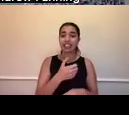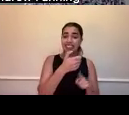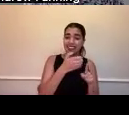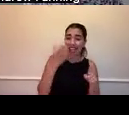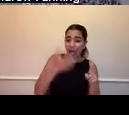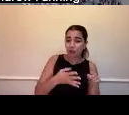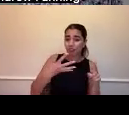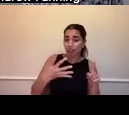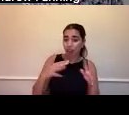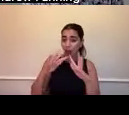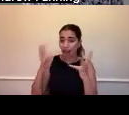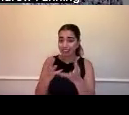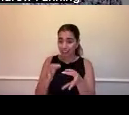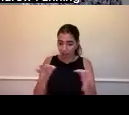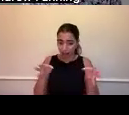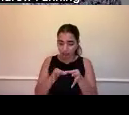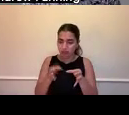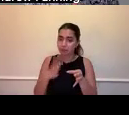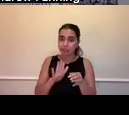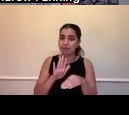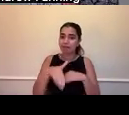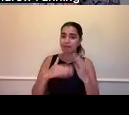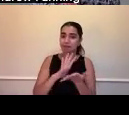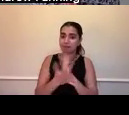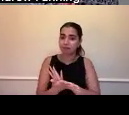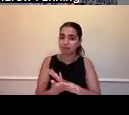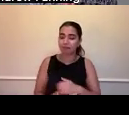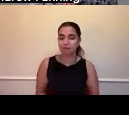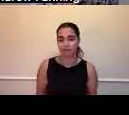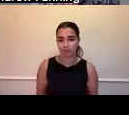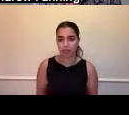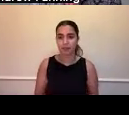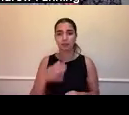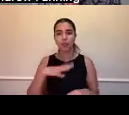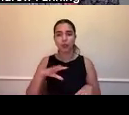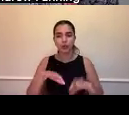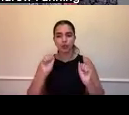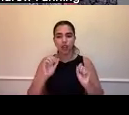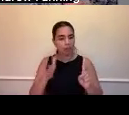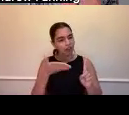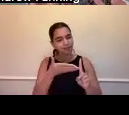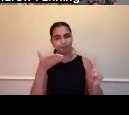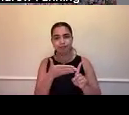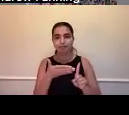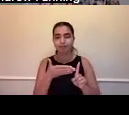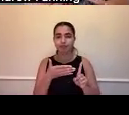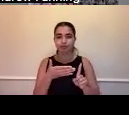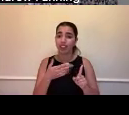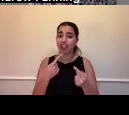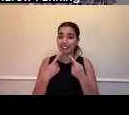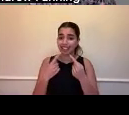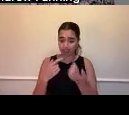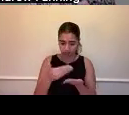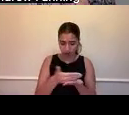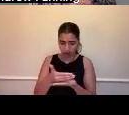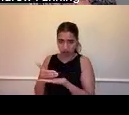been transgressed. So I wanted to actually start by acknowledging a little bit of that assembling the data and what I'm about to